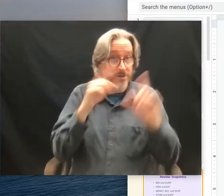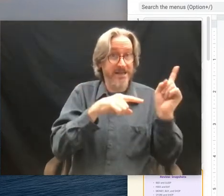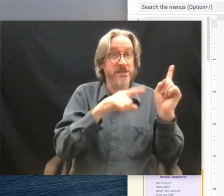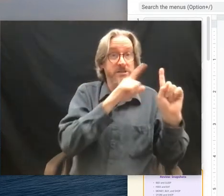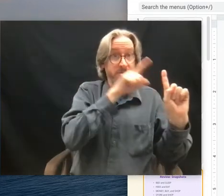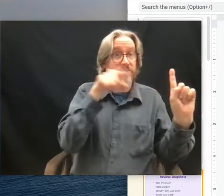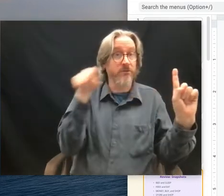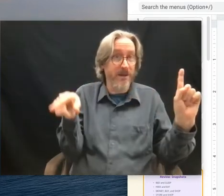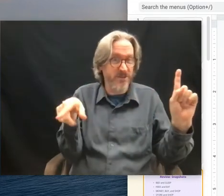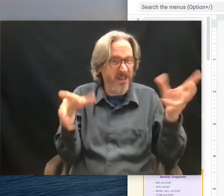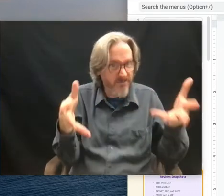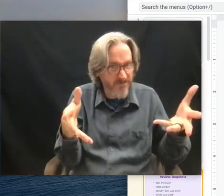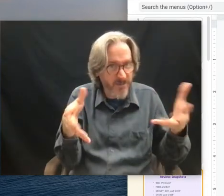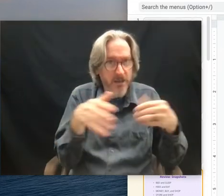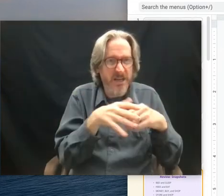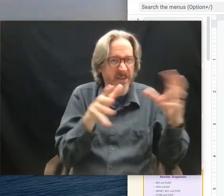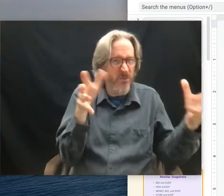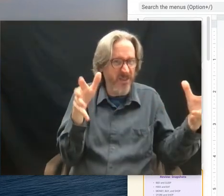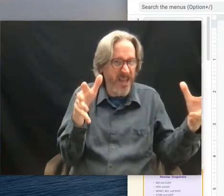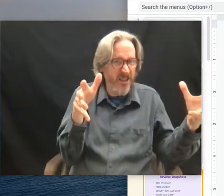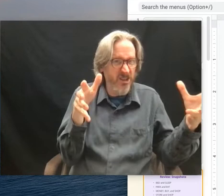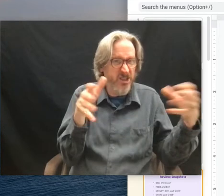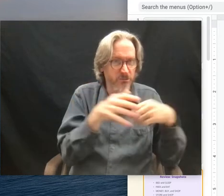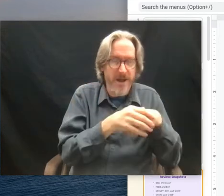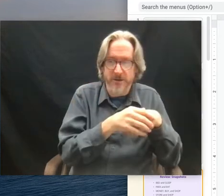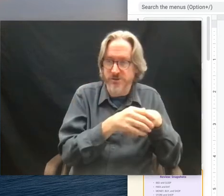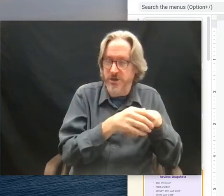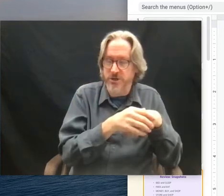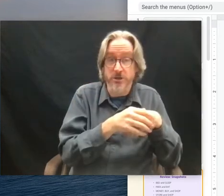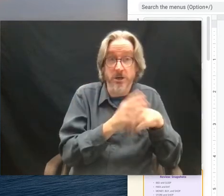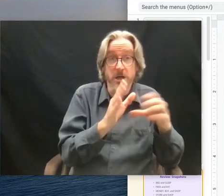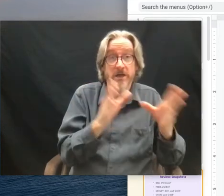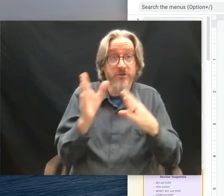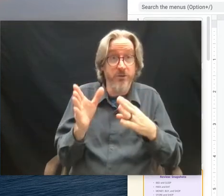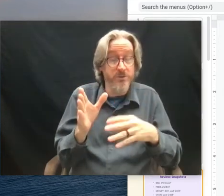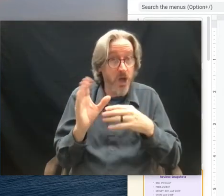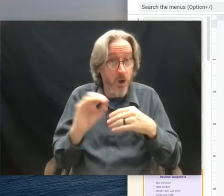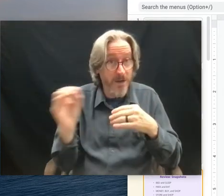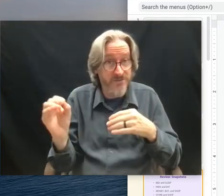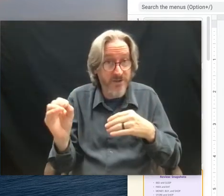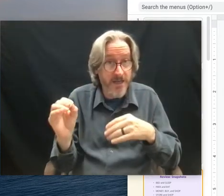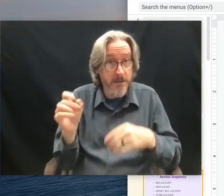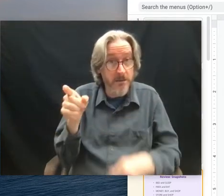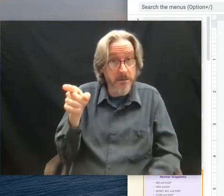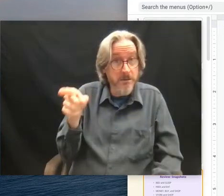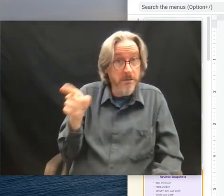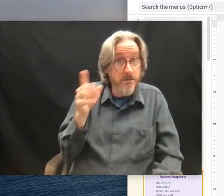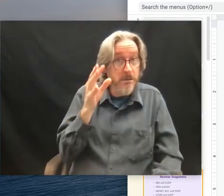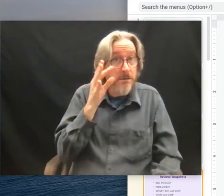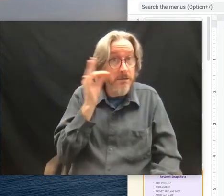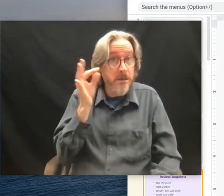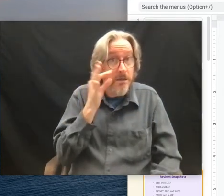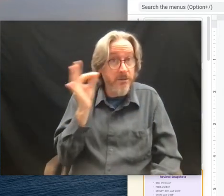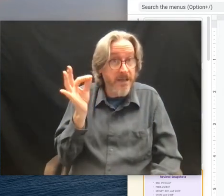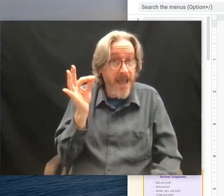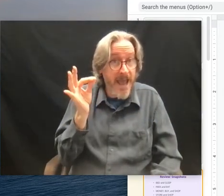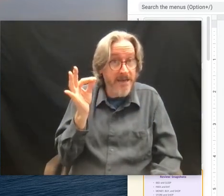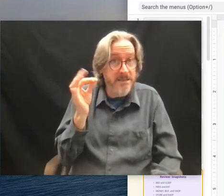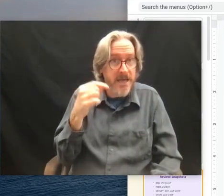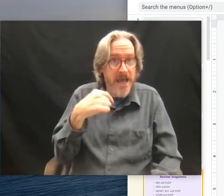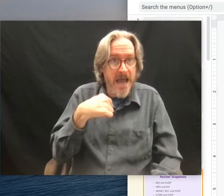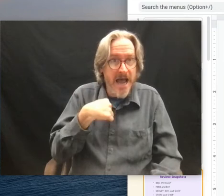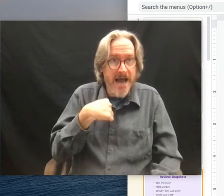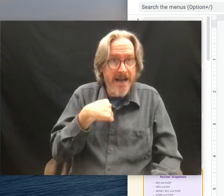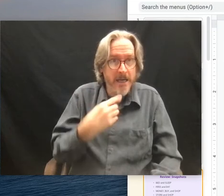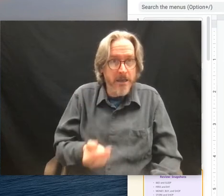the, so that's subject, verb, object, kind of the English grammatical structure. If you use OSV, the